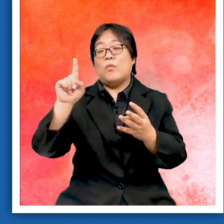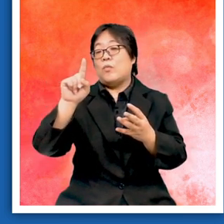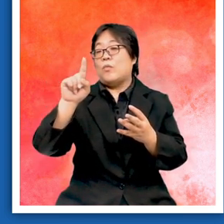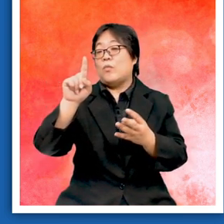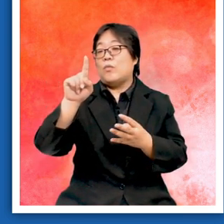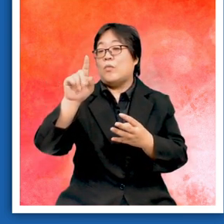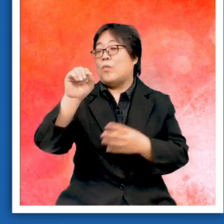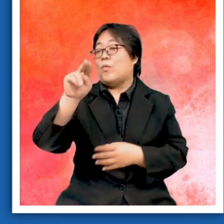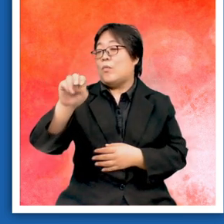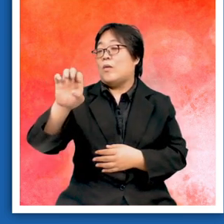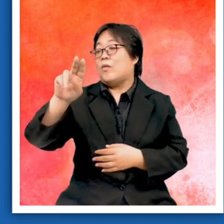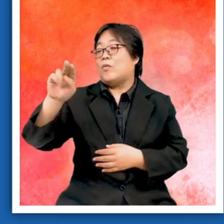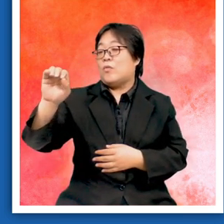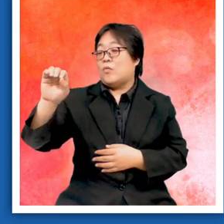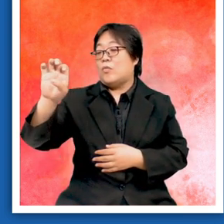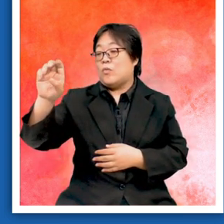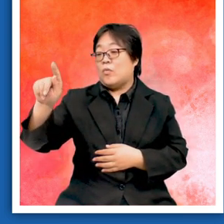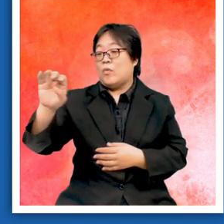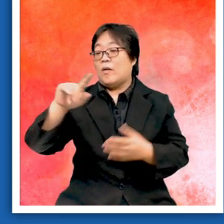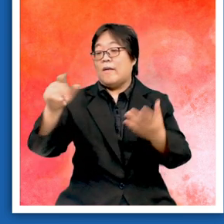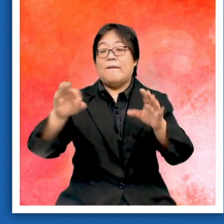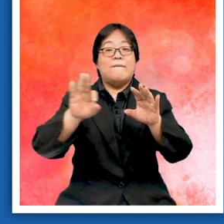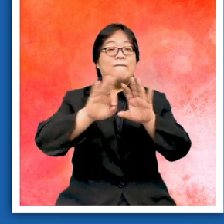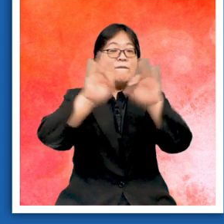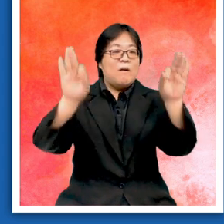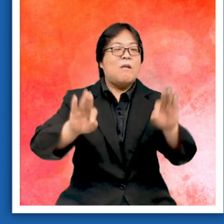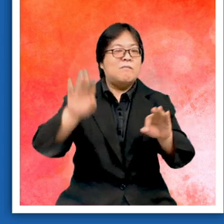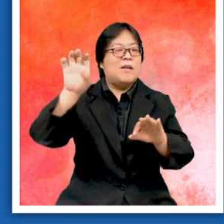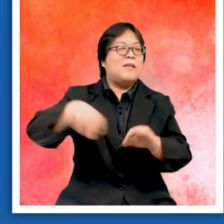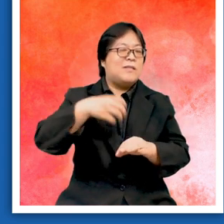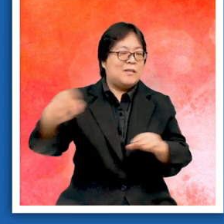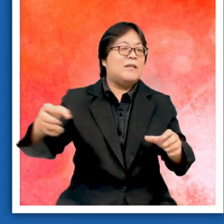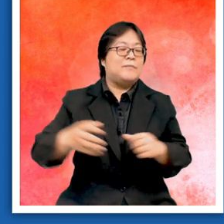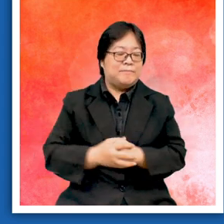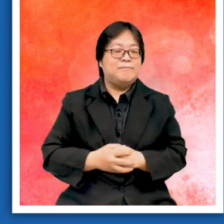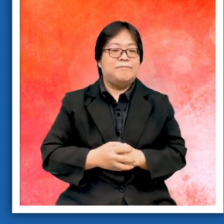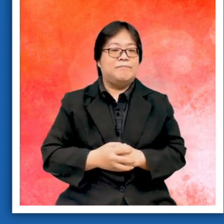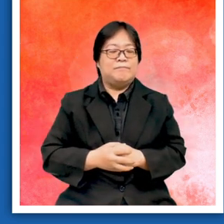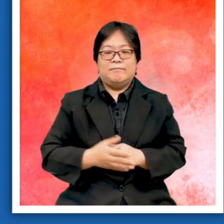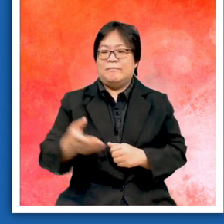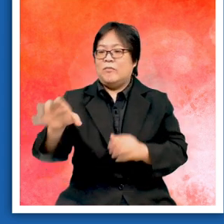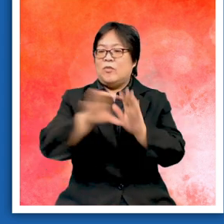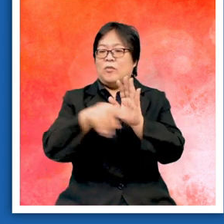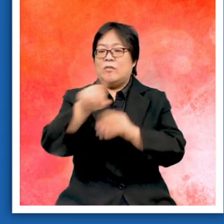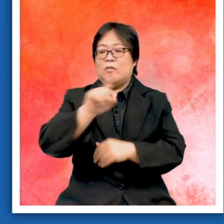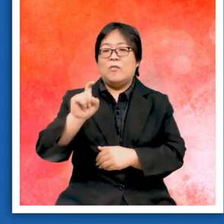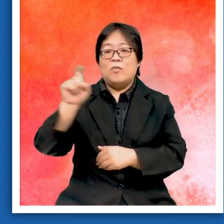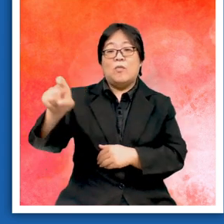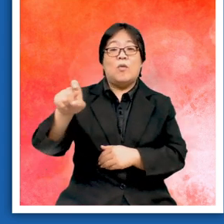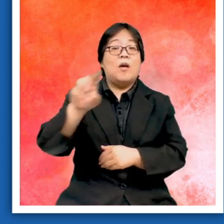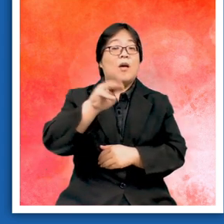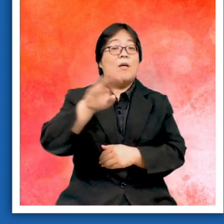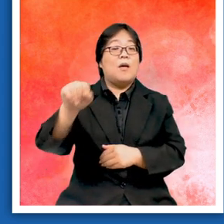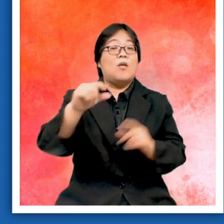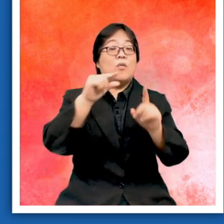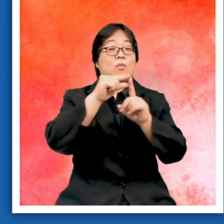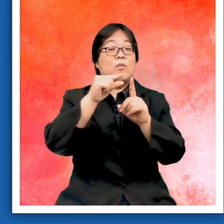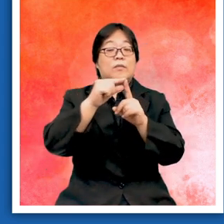OneNote notebook, and also forms for Excel. You would find that when you create a Word document,